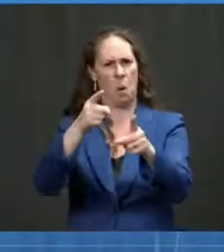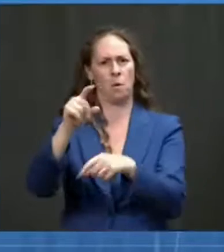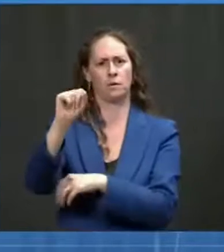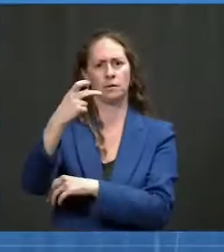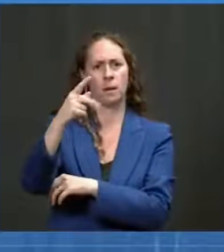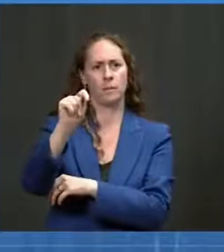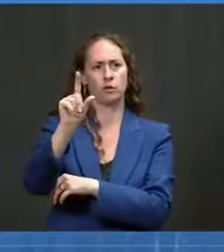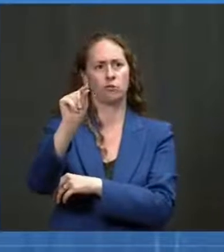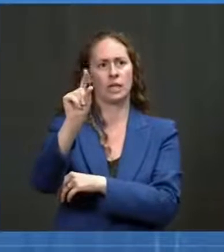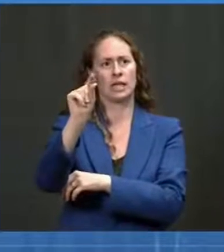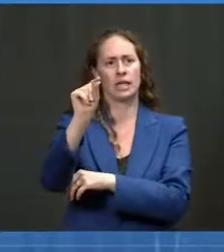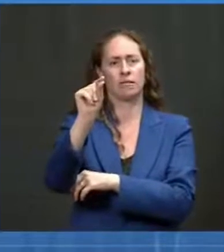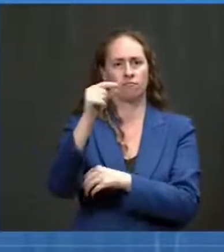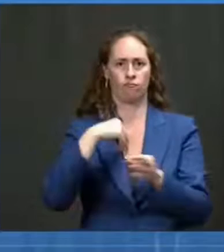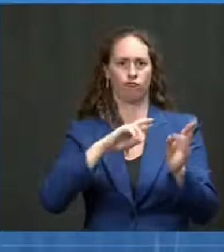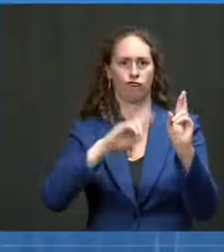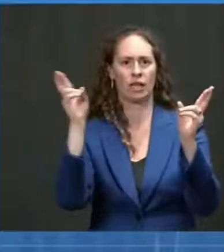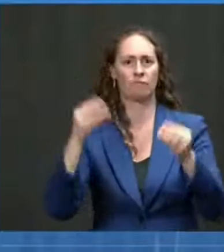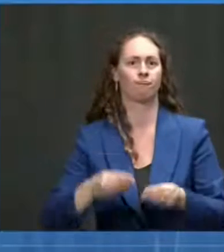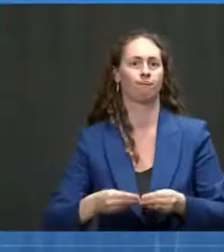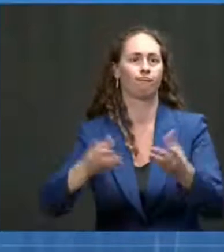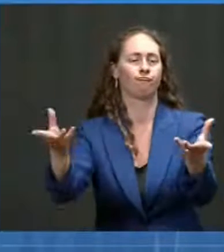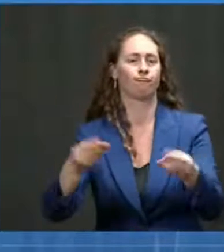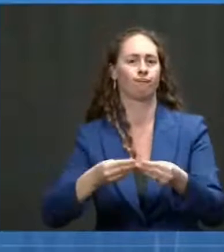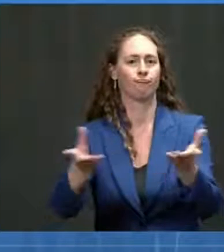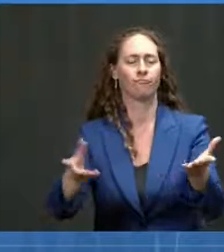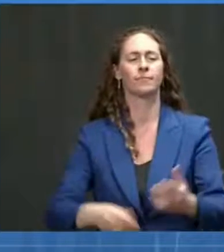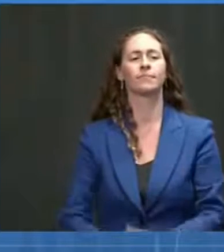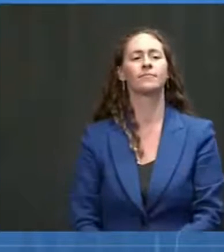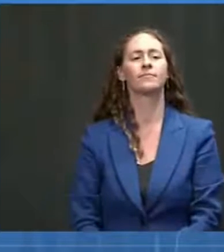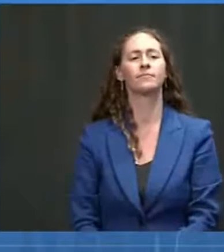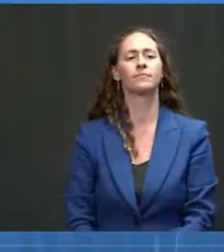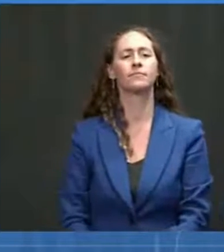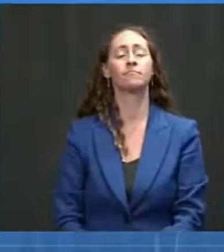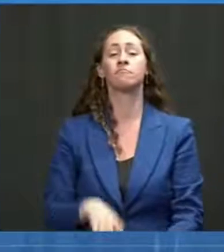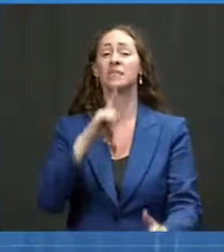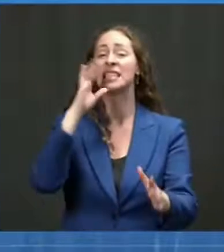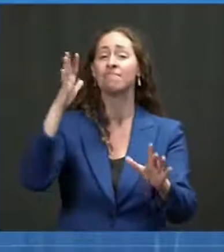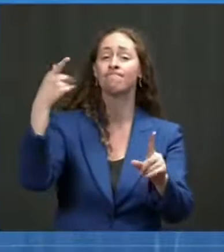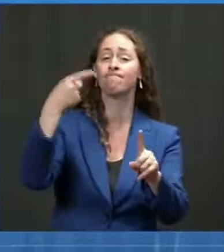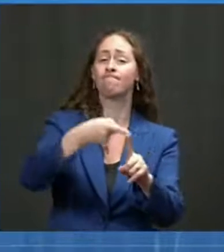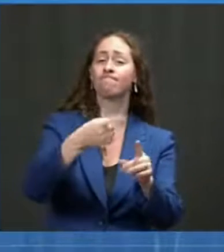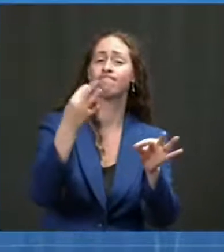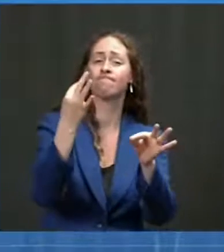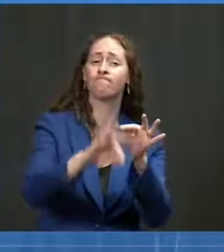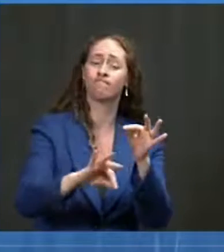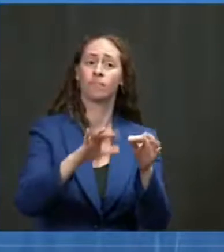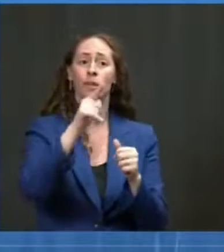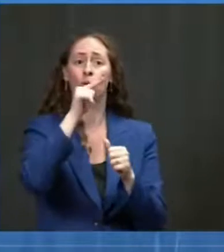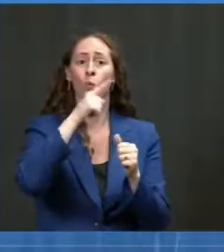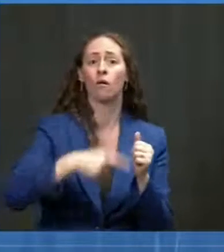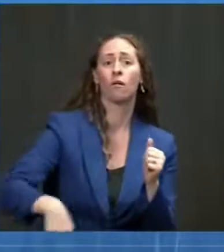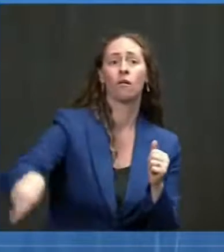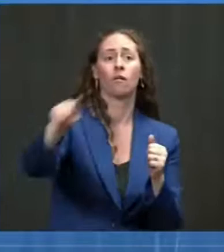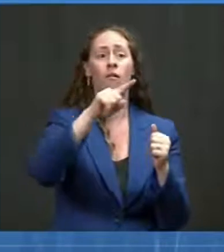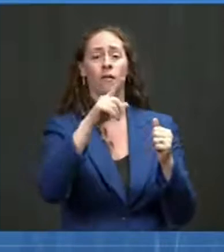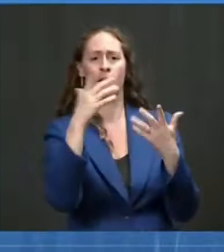The plan is for the rule to be simple. Get your booster shot 8 months after you got